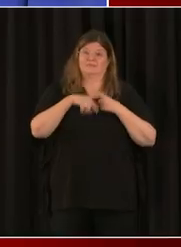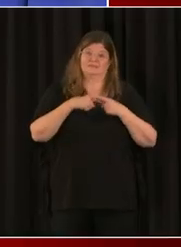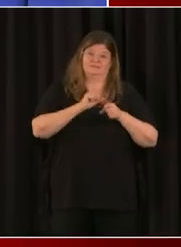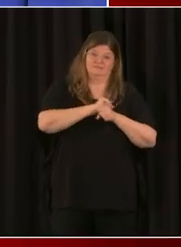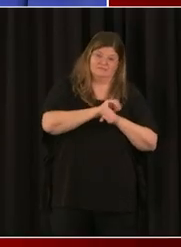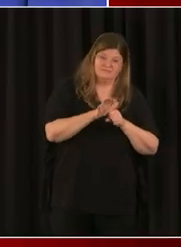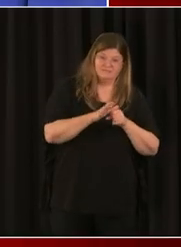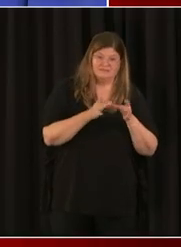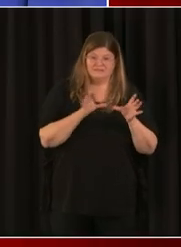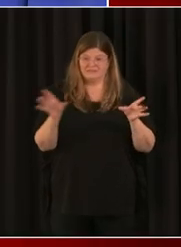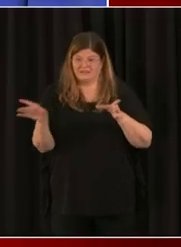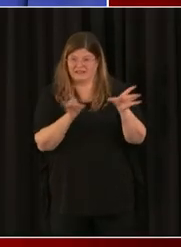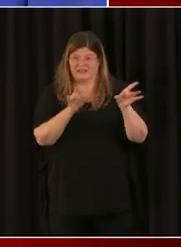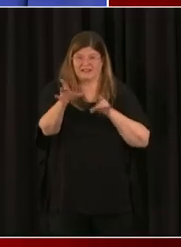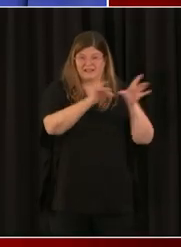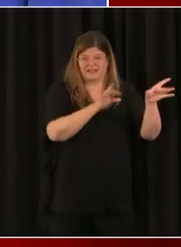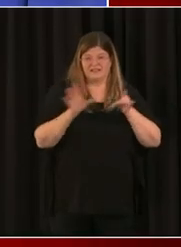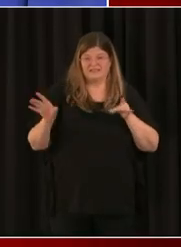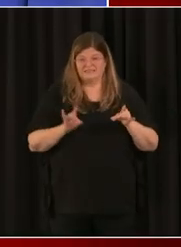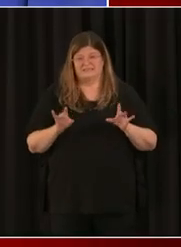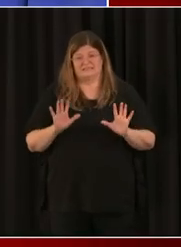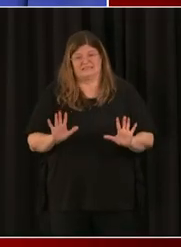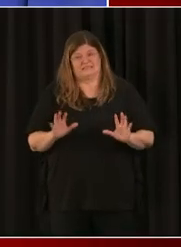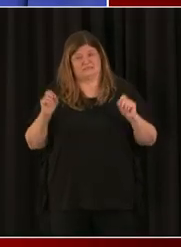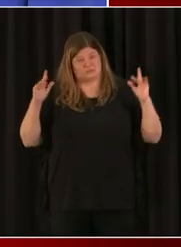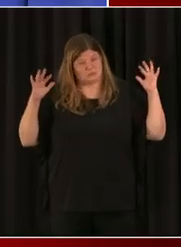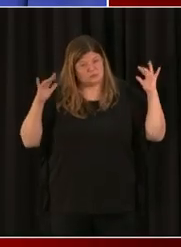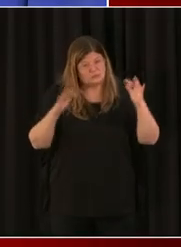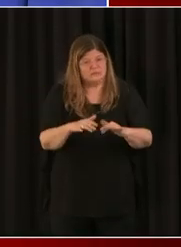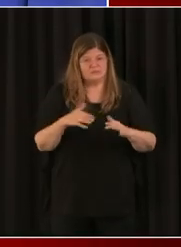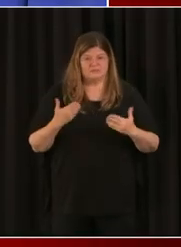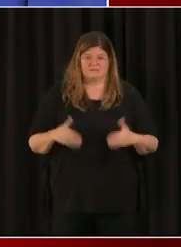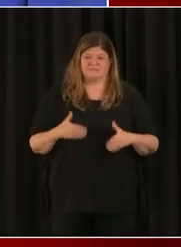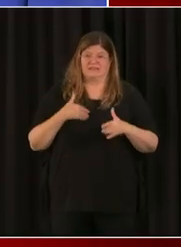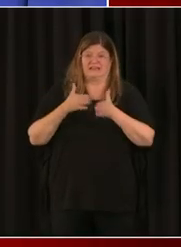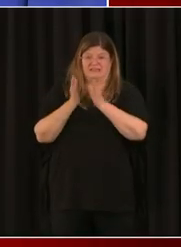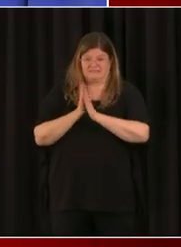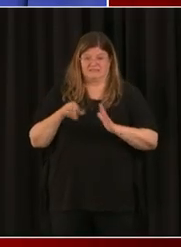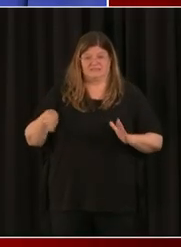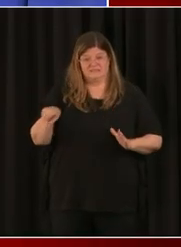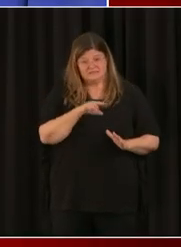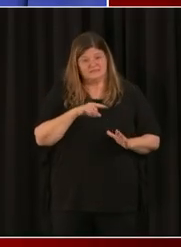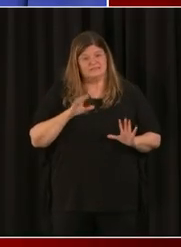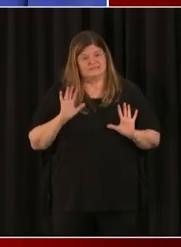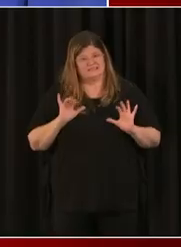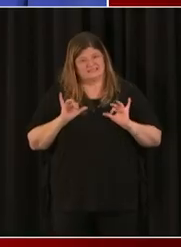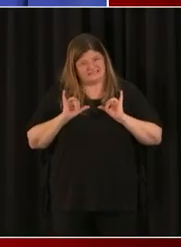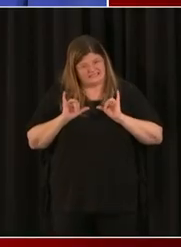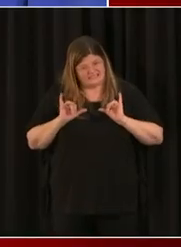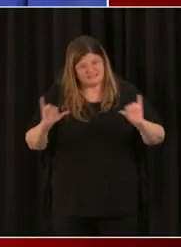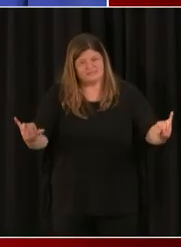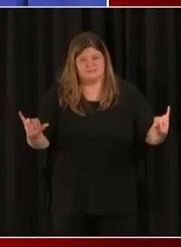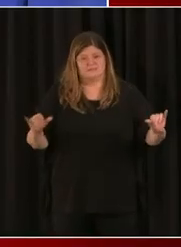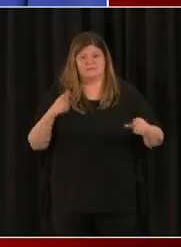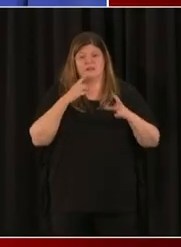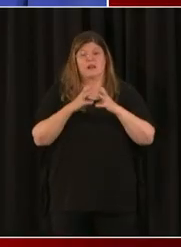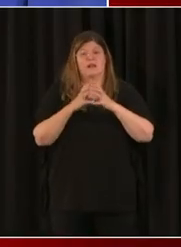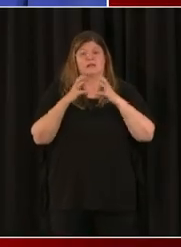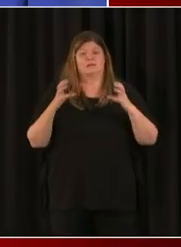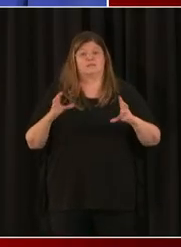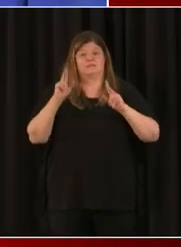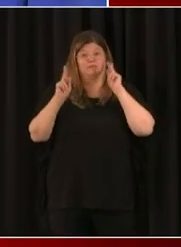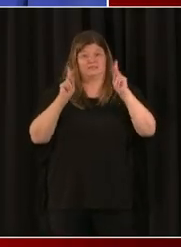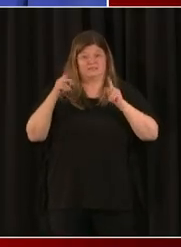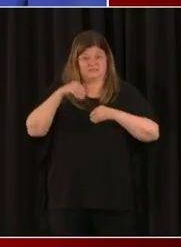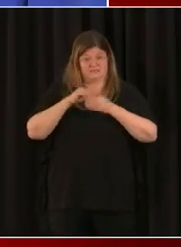the things that we're seeing there. There are going to be a lot of people here. We certainly anticipate that. And when we have a lot of people that are in our